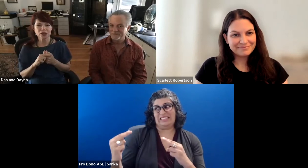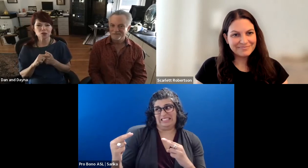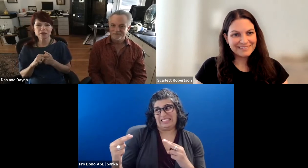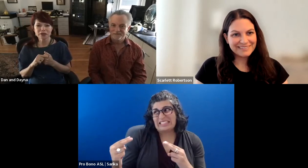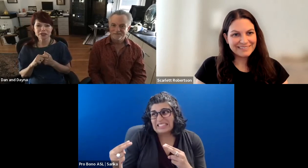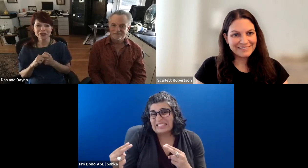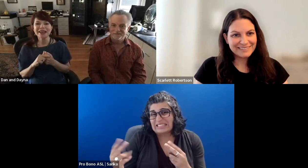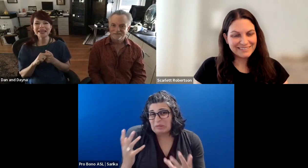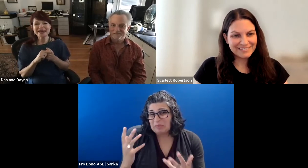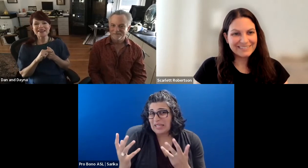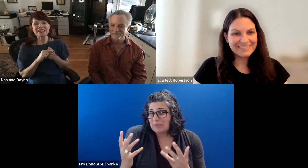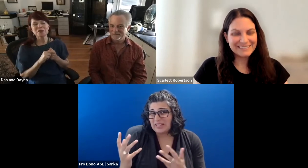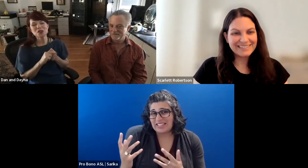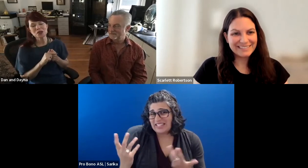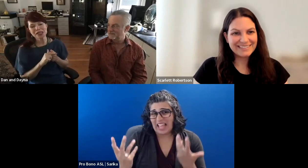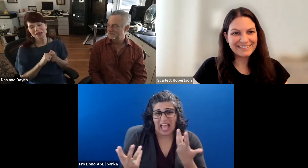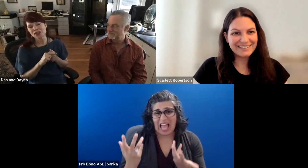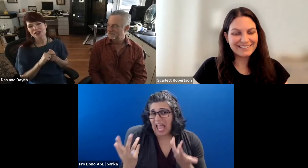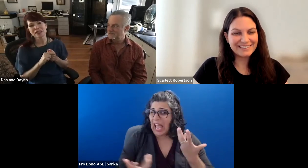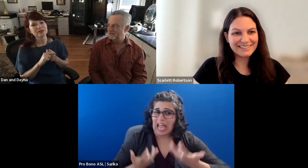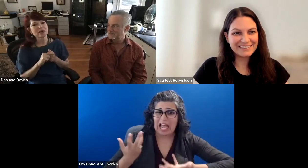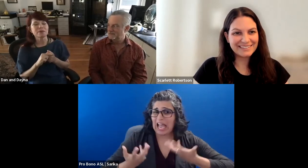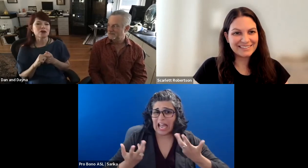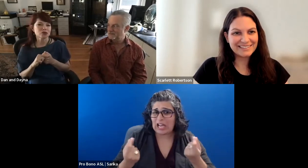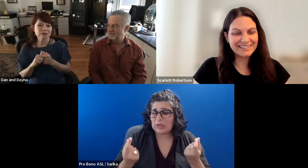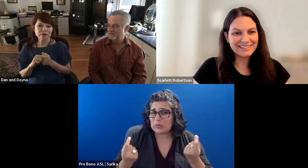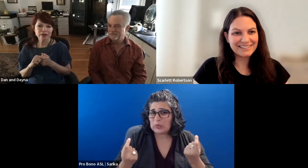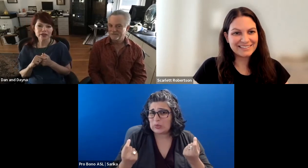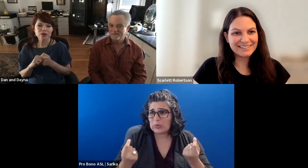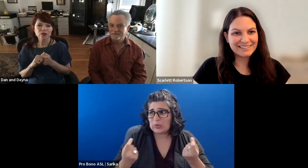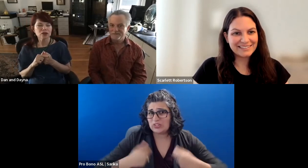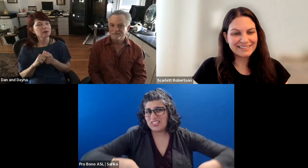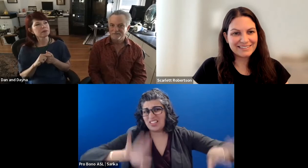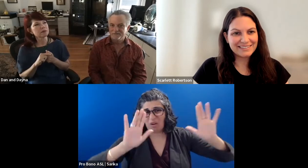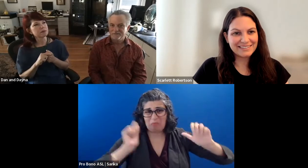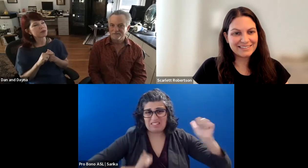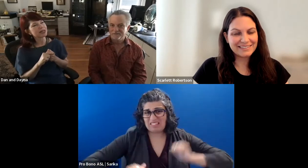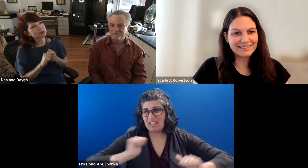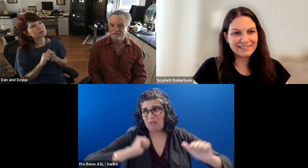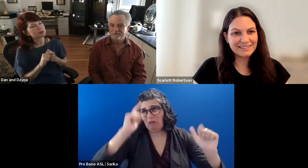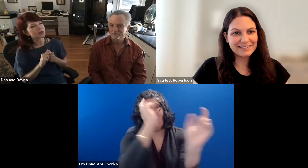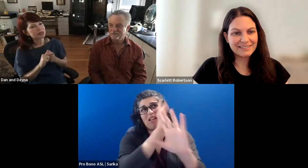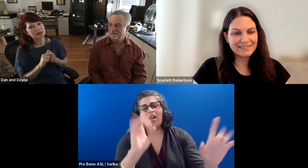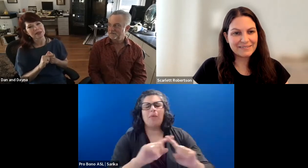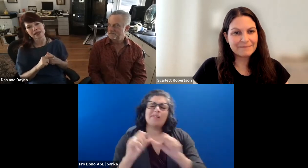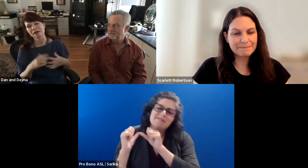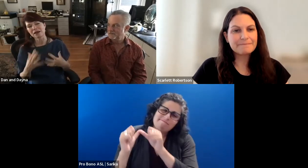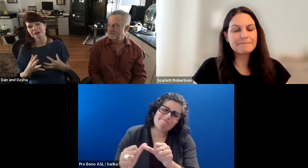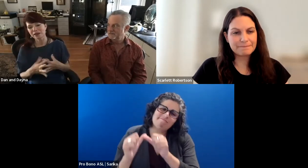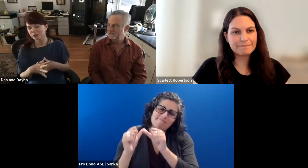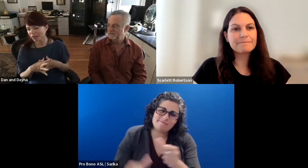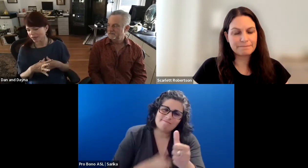just tilting at windmills here? Should we just give up our dreams about a theatrical? But we kept persisting in